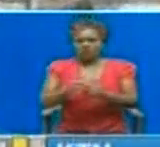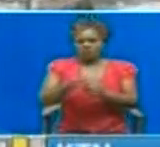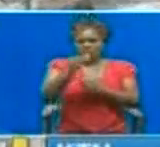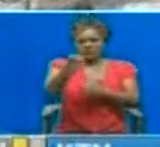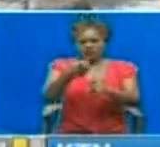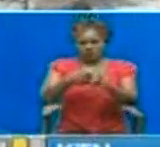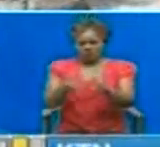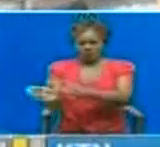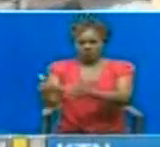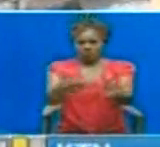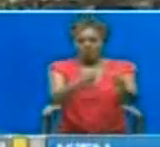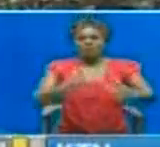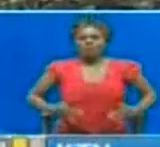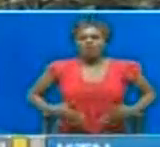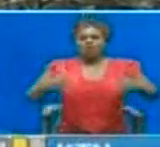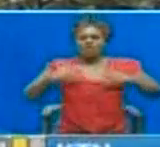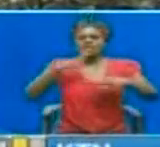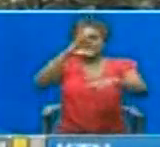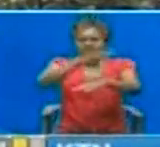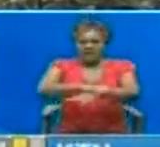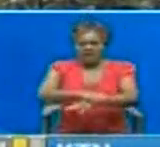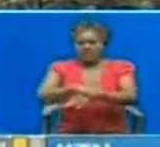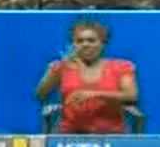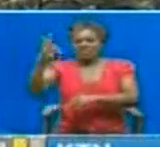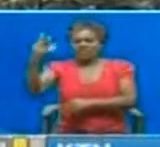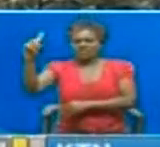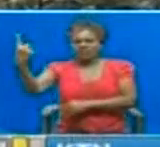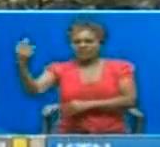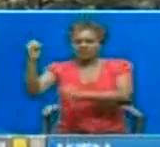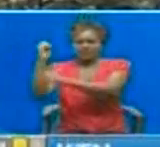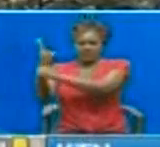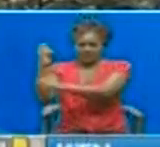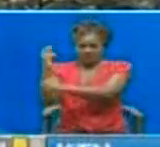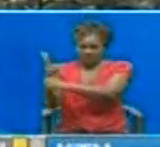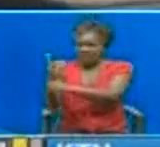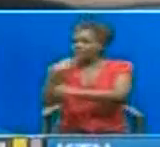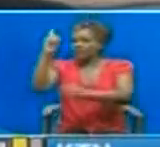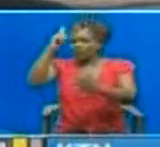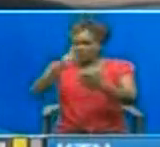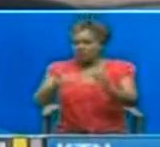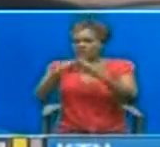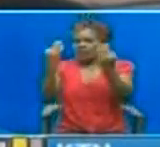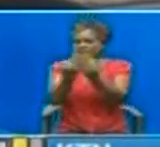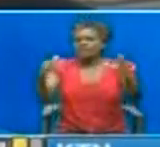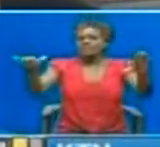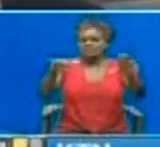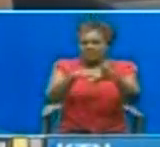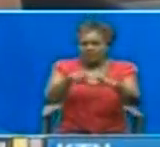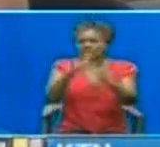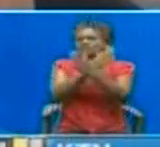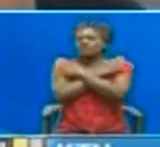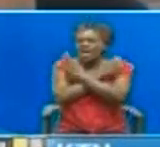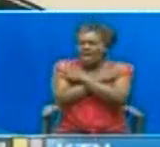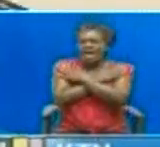from River Yala, where the body was discovered on 31st December, being described by family and friends as a